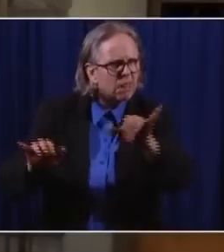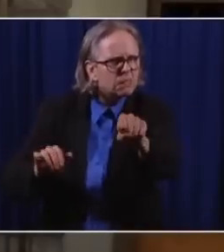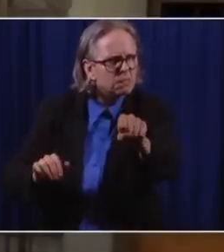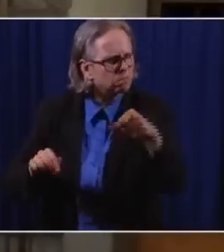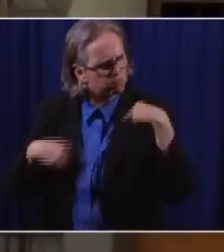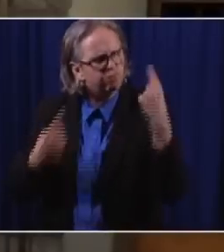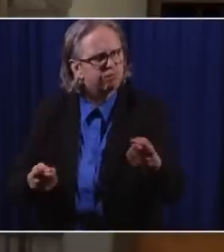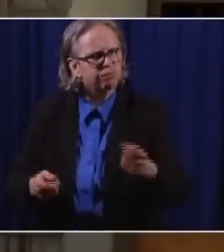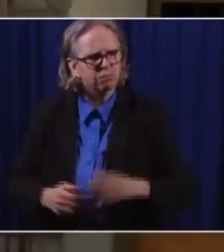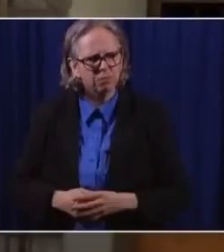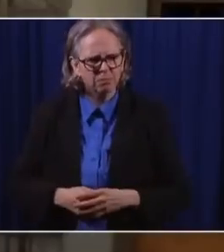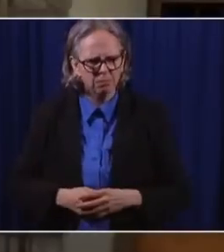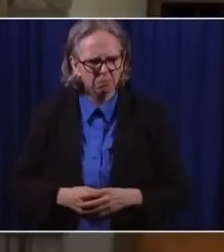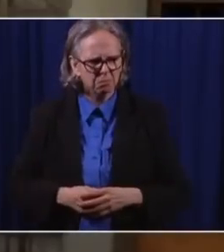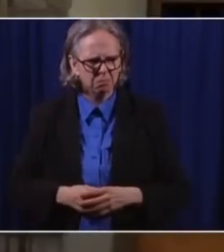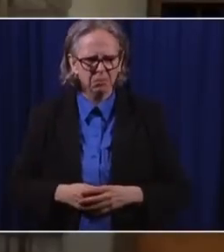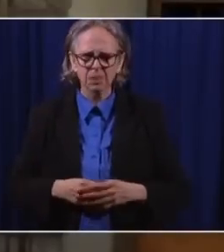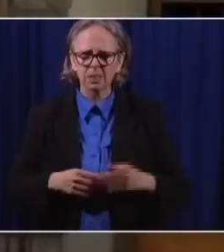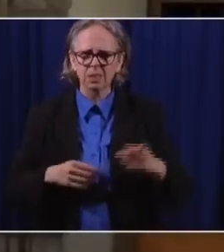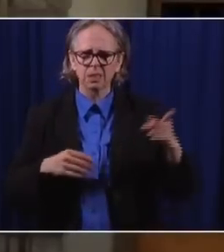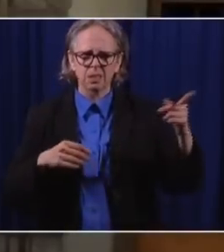filed, we just need to,